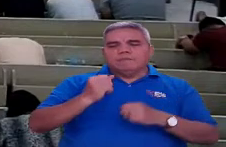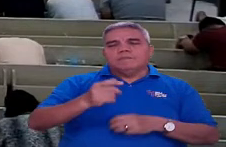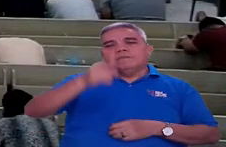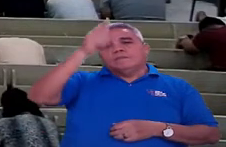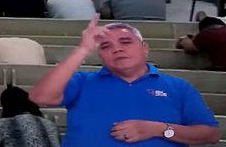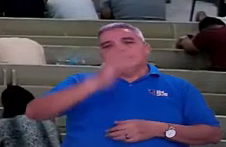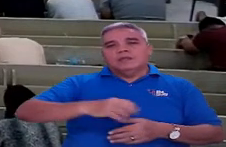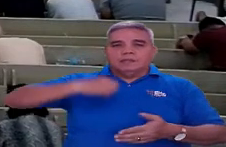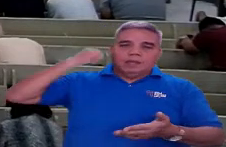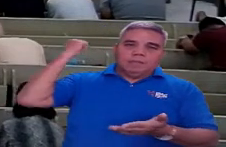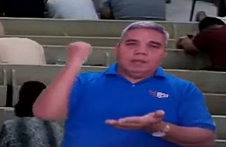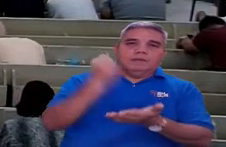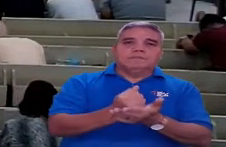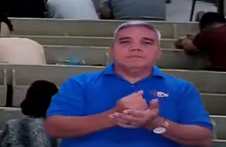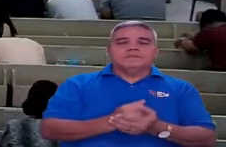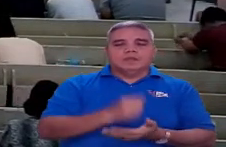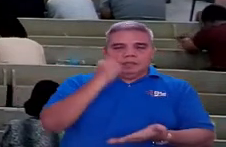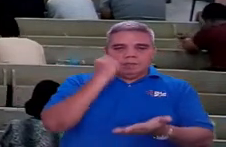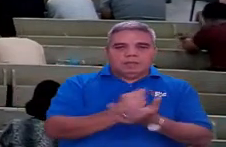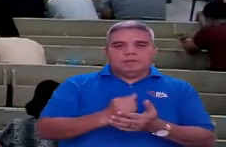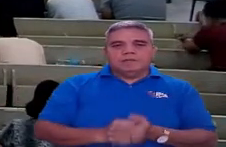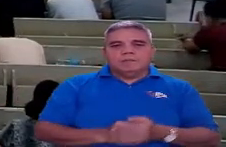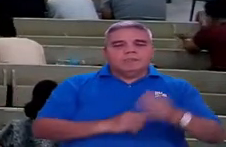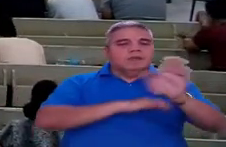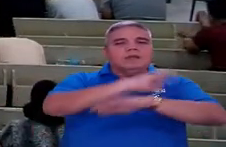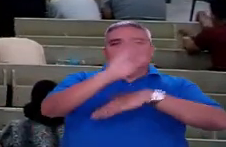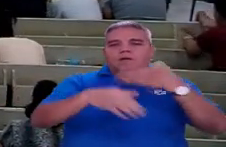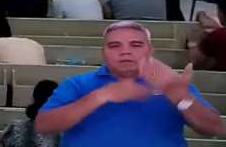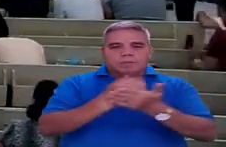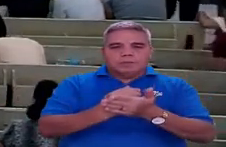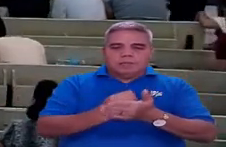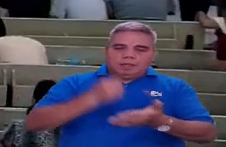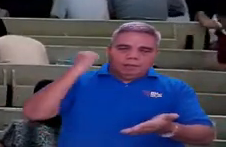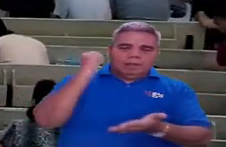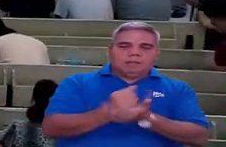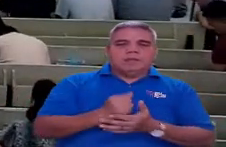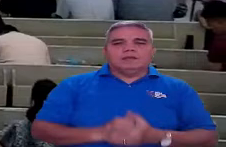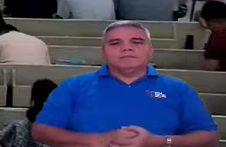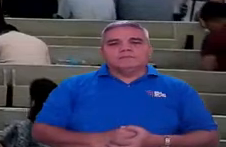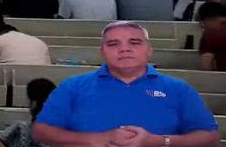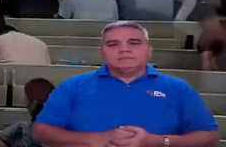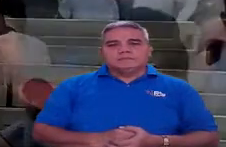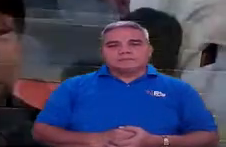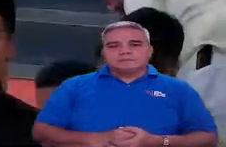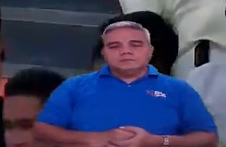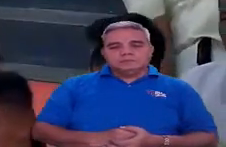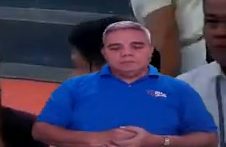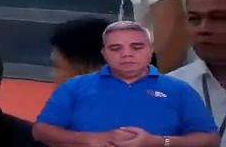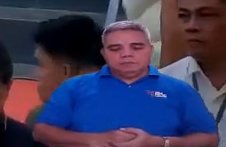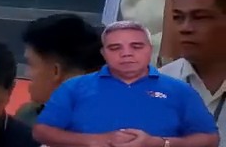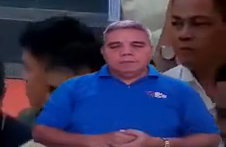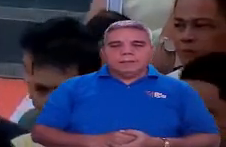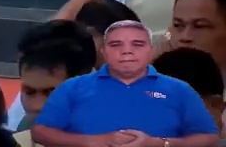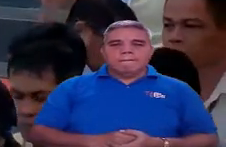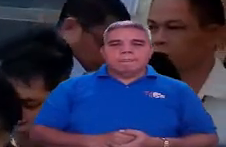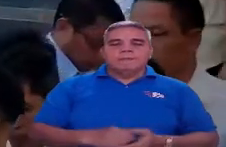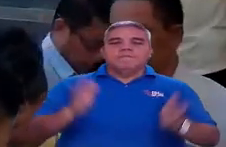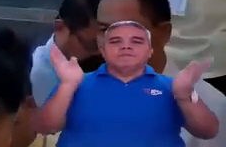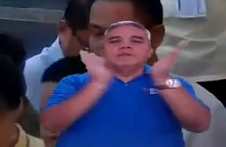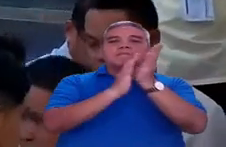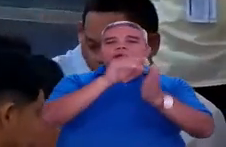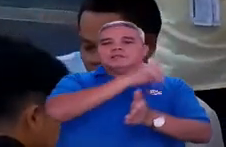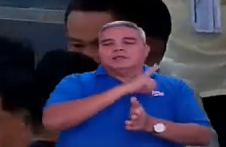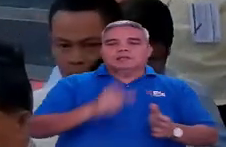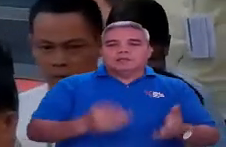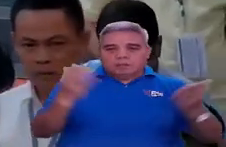sake. Amen and amen. And all the people said, amen and amen. Praise